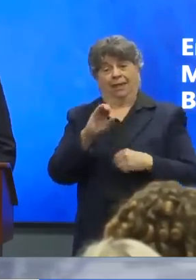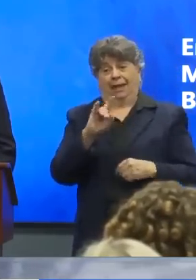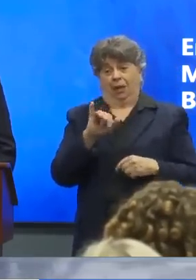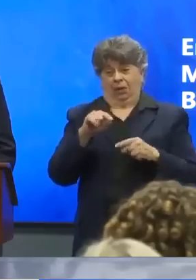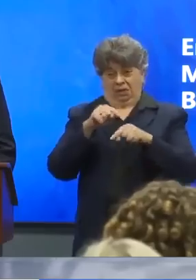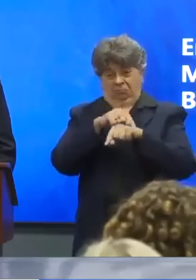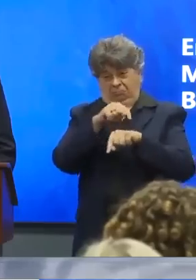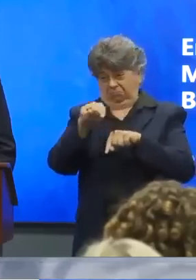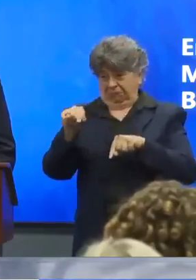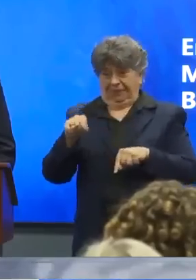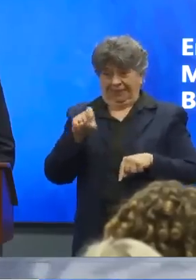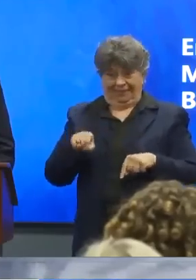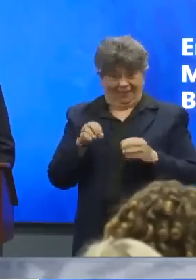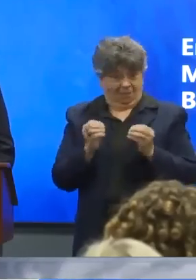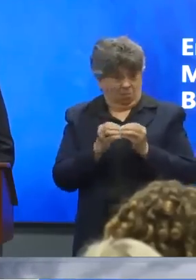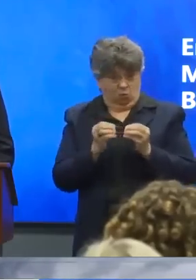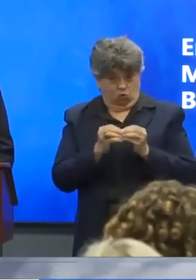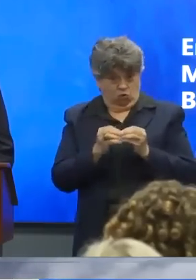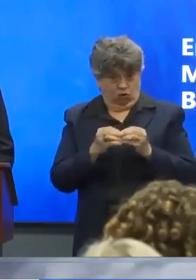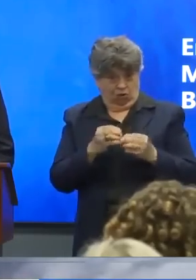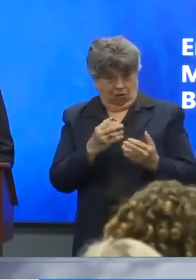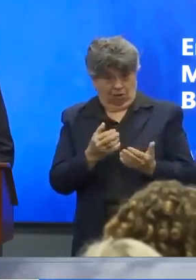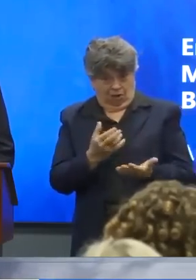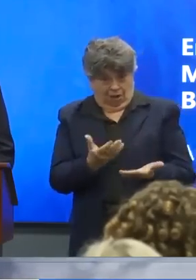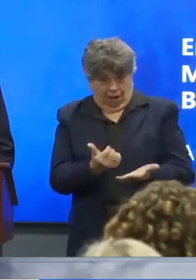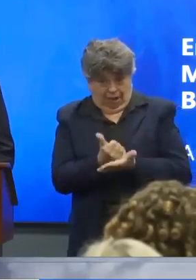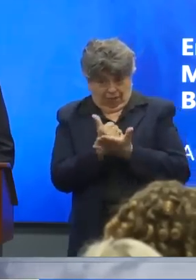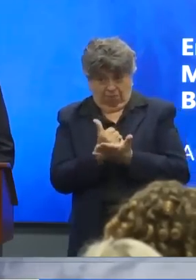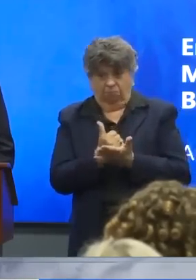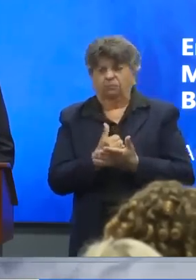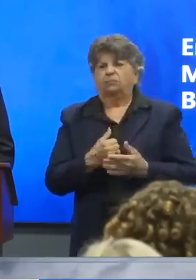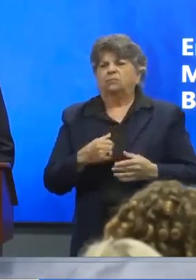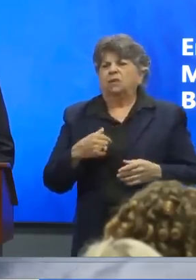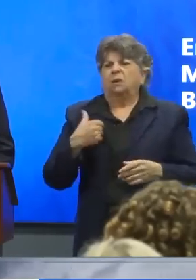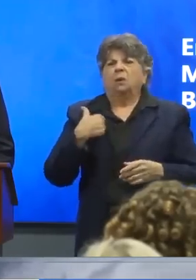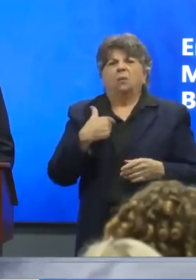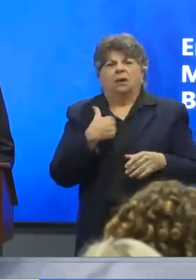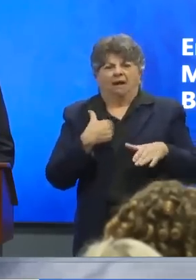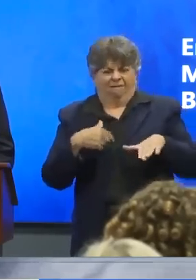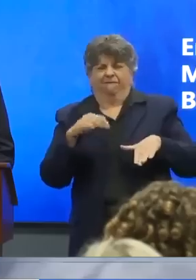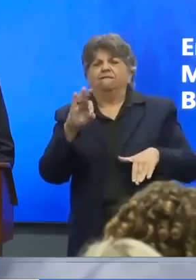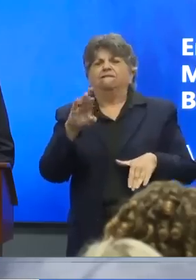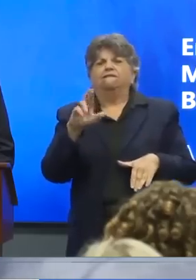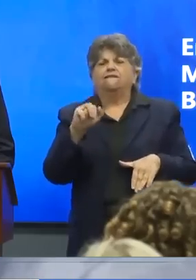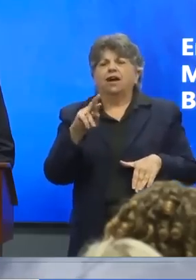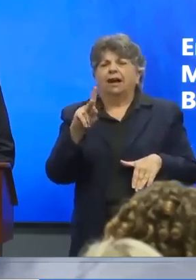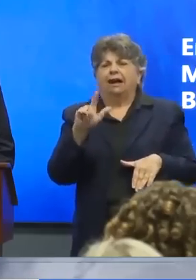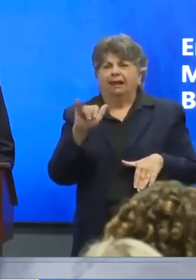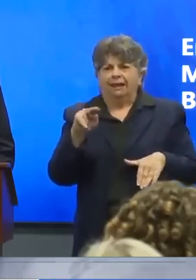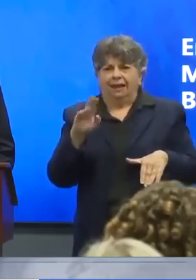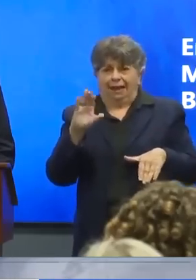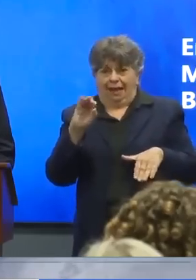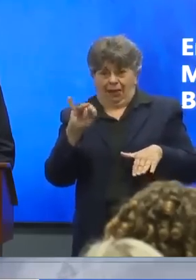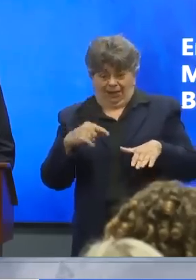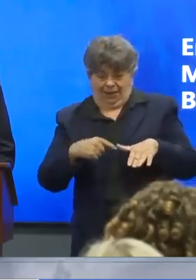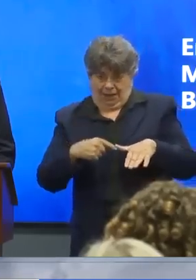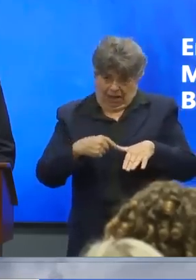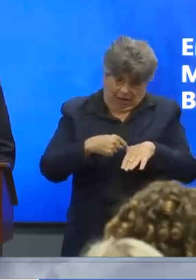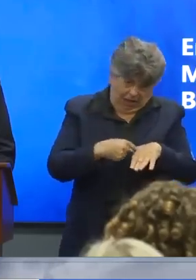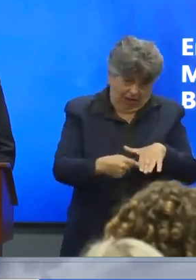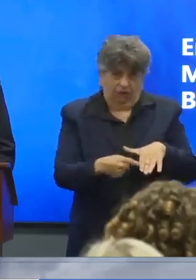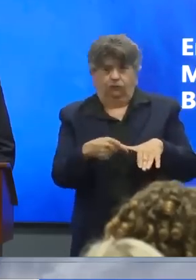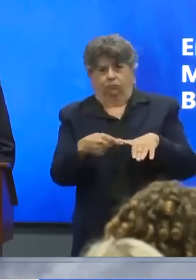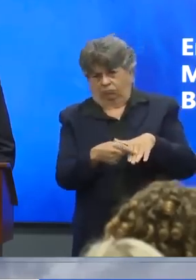counties from Tampa Bay all the way up until Franklin County in Northwest Florida, I know have been actively involved in